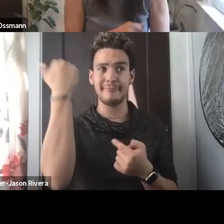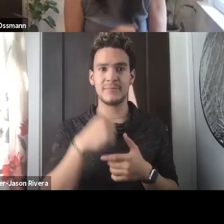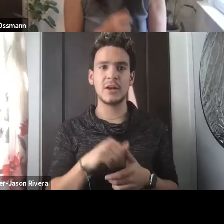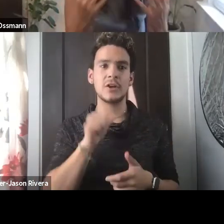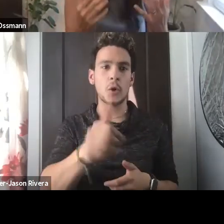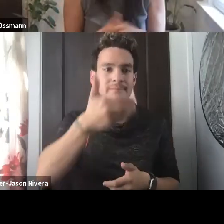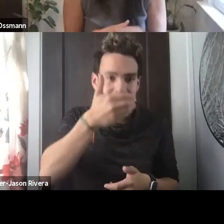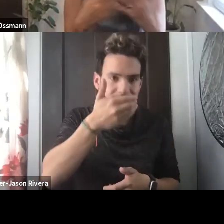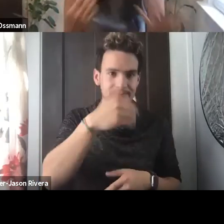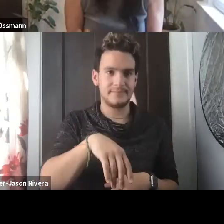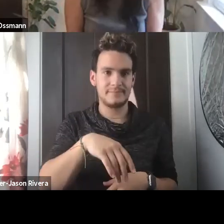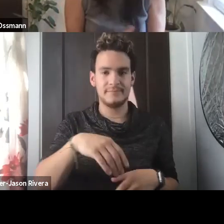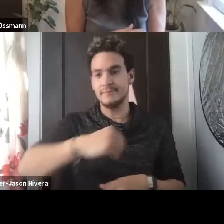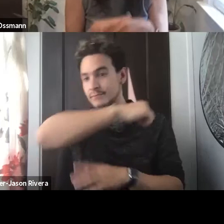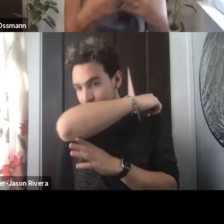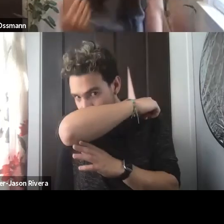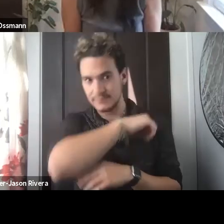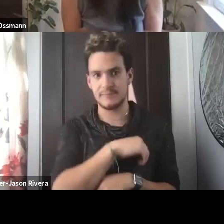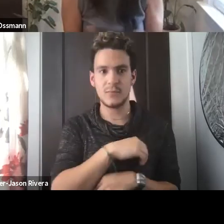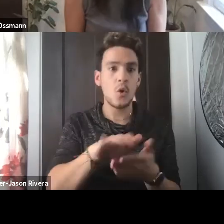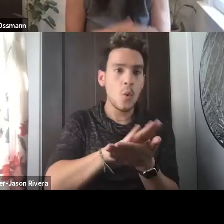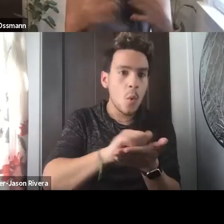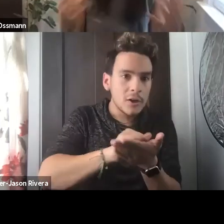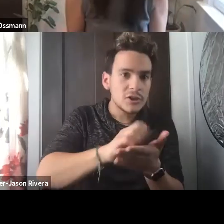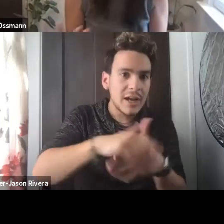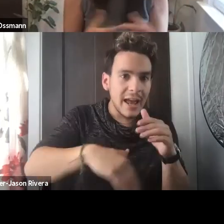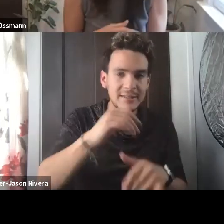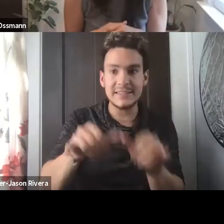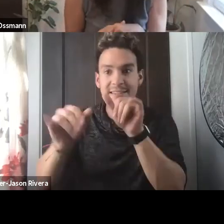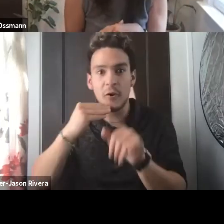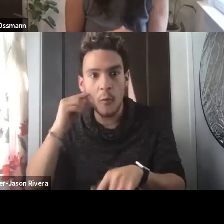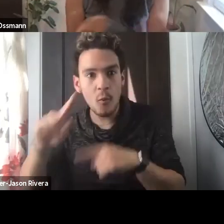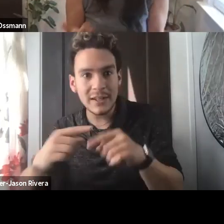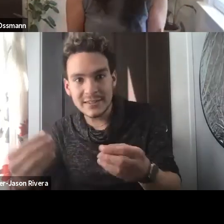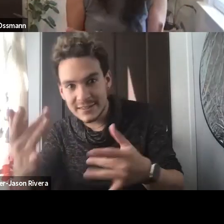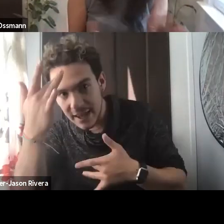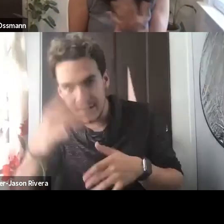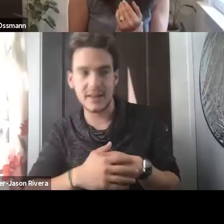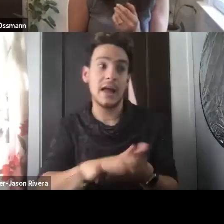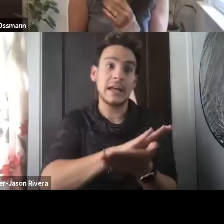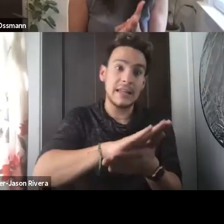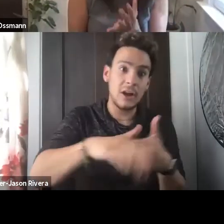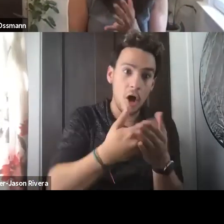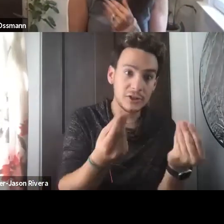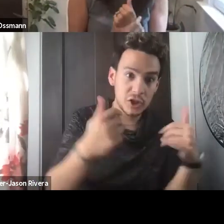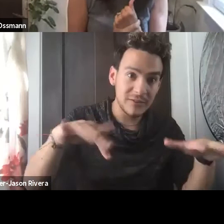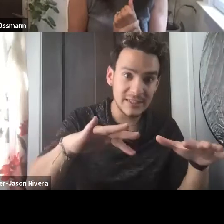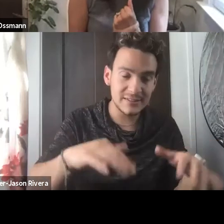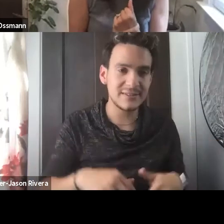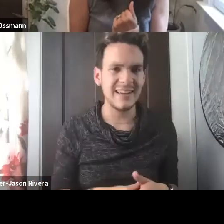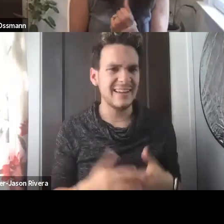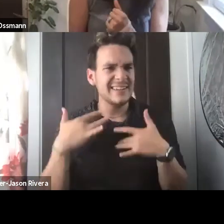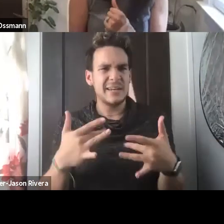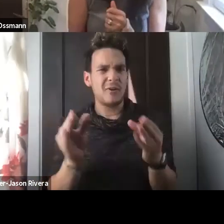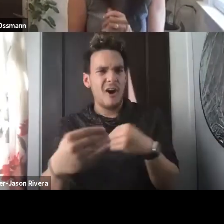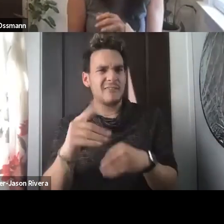in your elbow, use a tissue, wash your hands often, stay home when you're sick, clean your surfaces. The office, the typical office